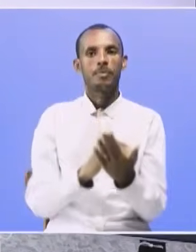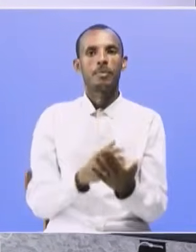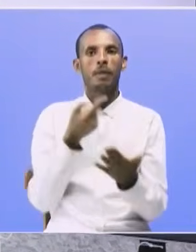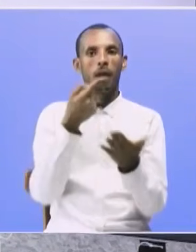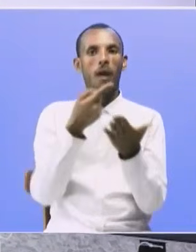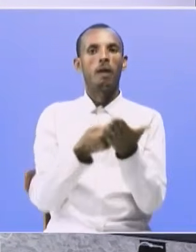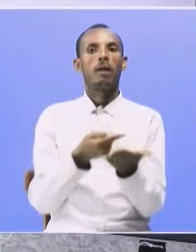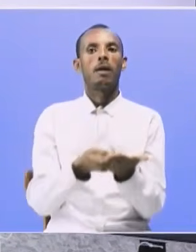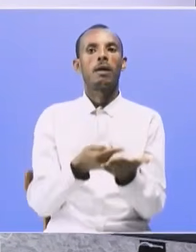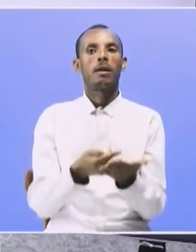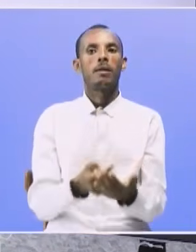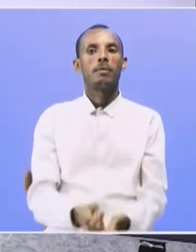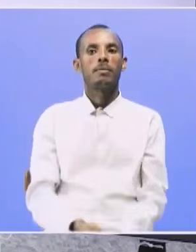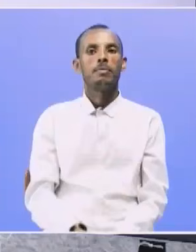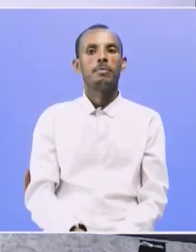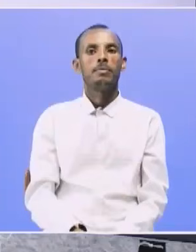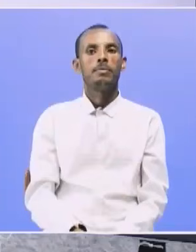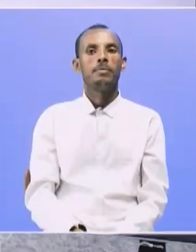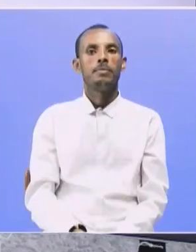Here,